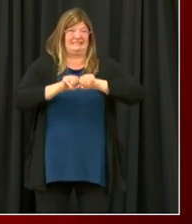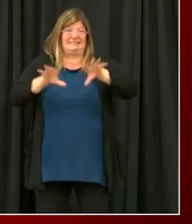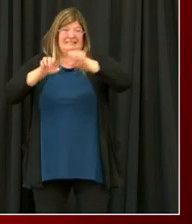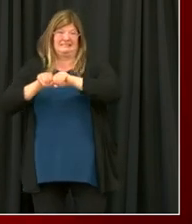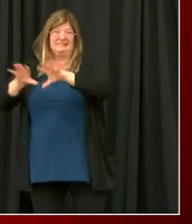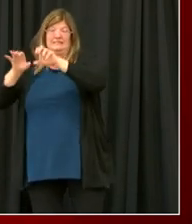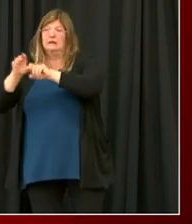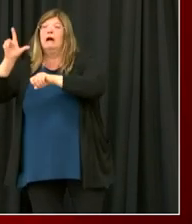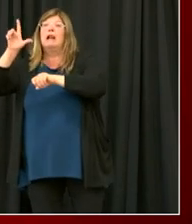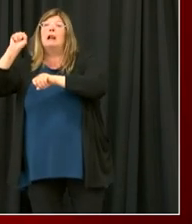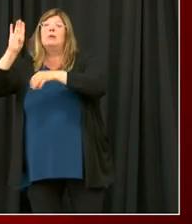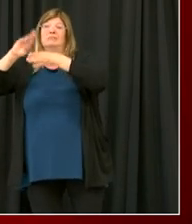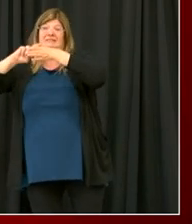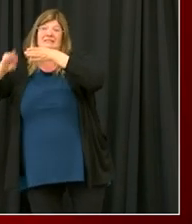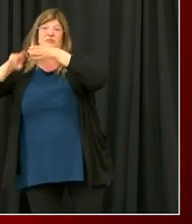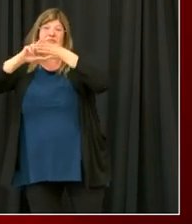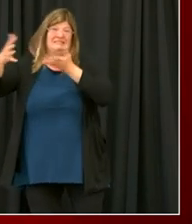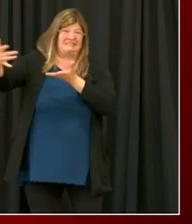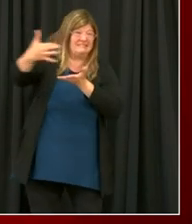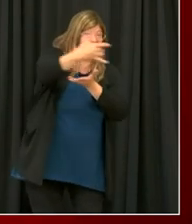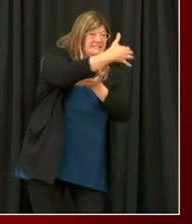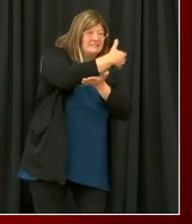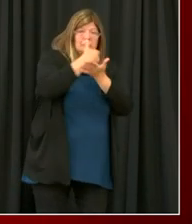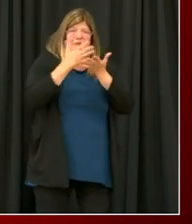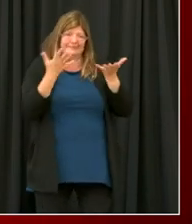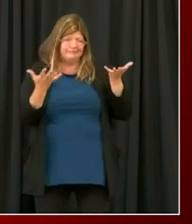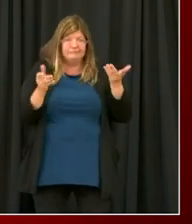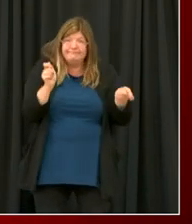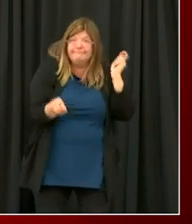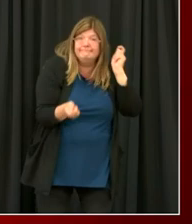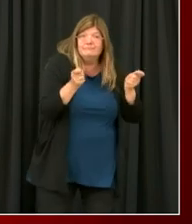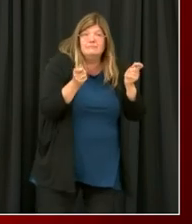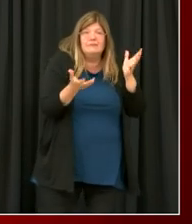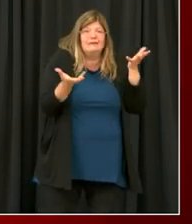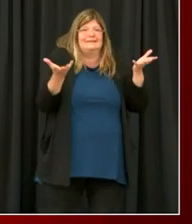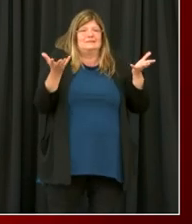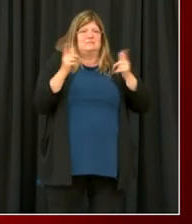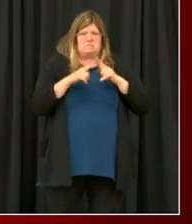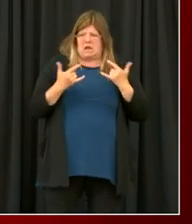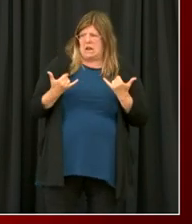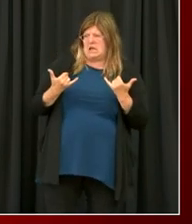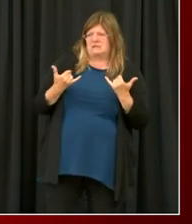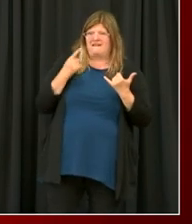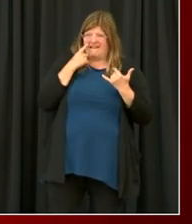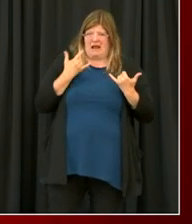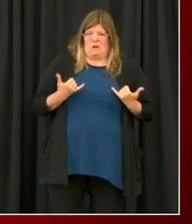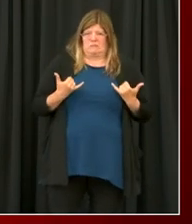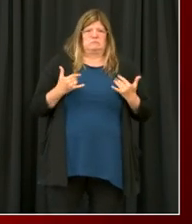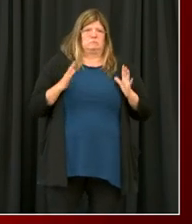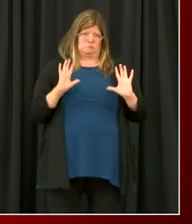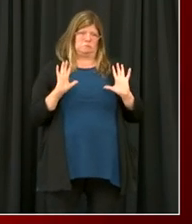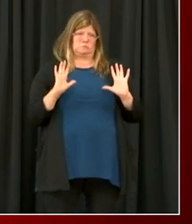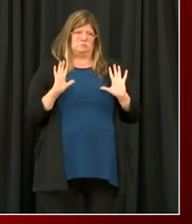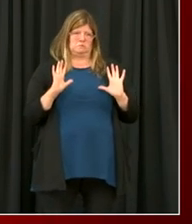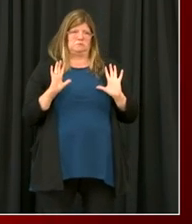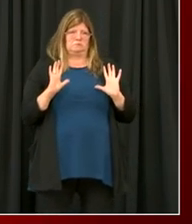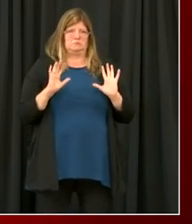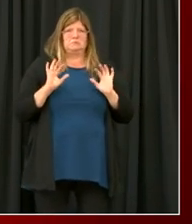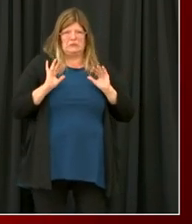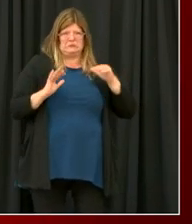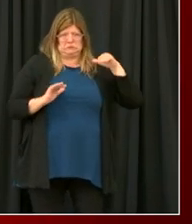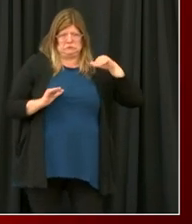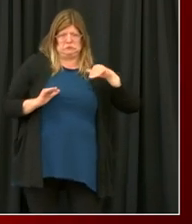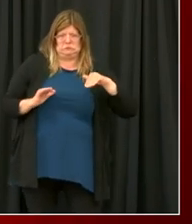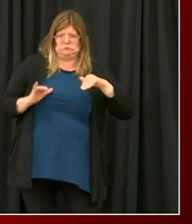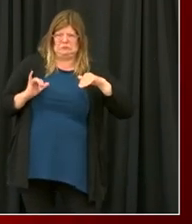come in as a result of that increased testing, but heretofore we have not seen a reversal in the